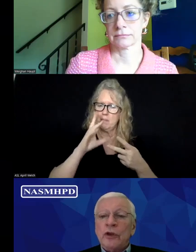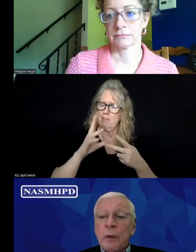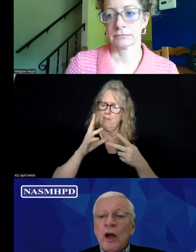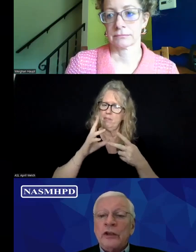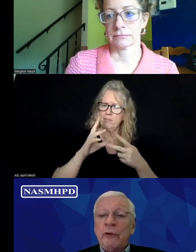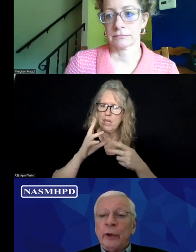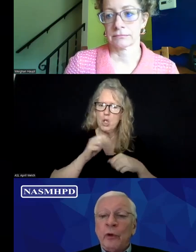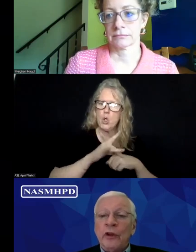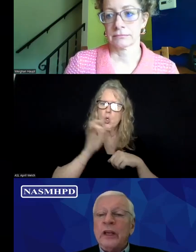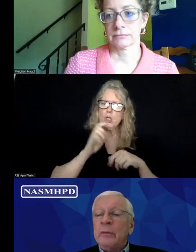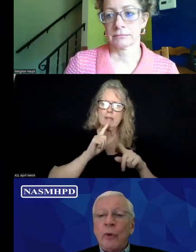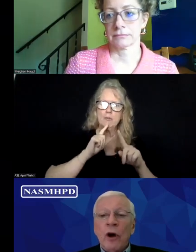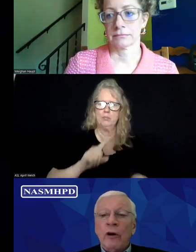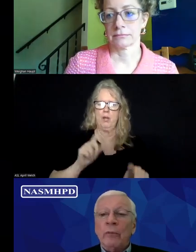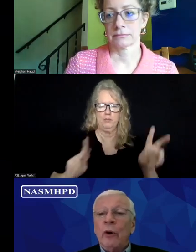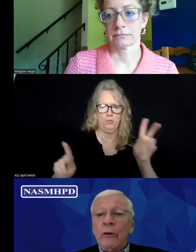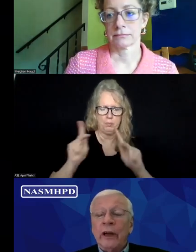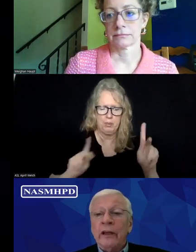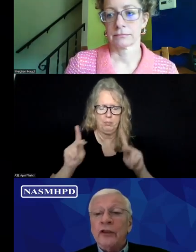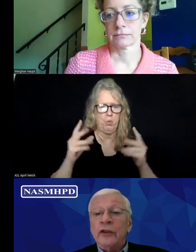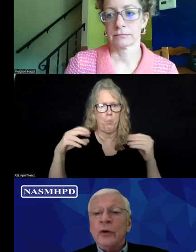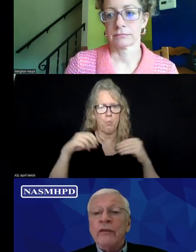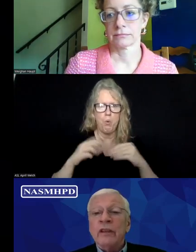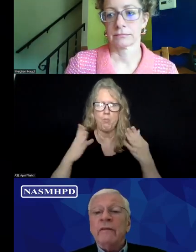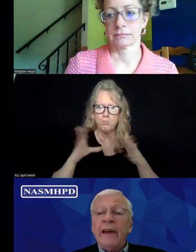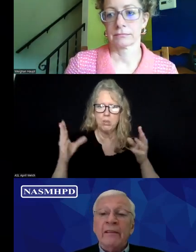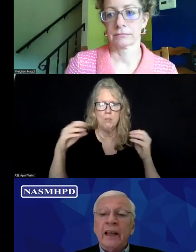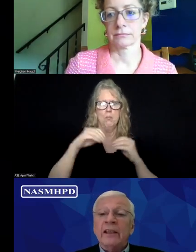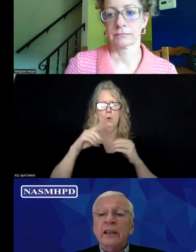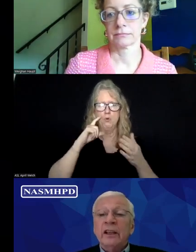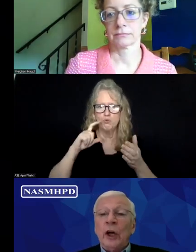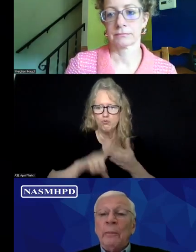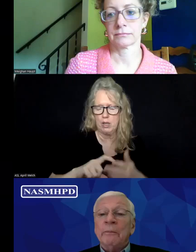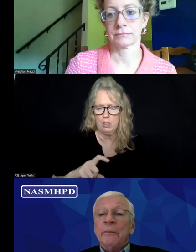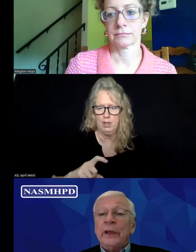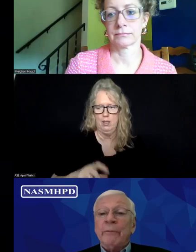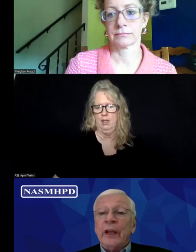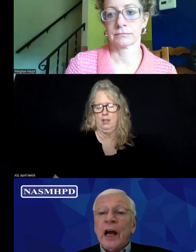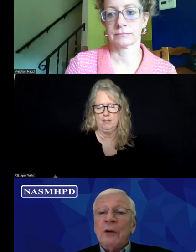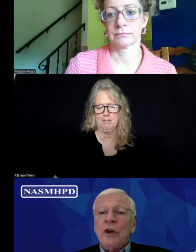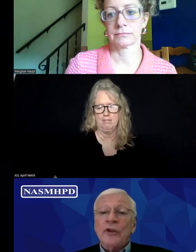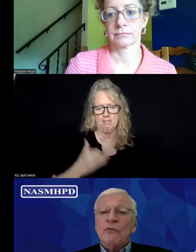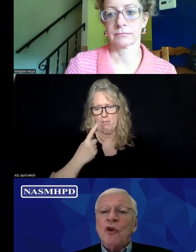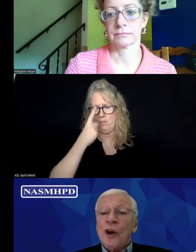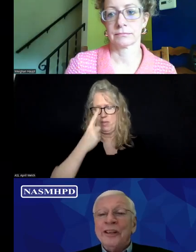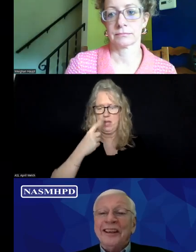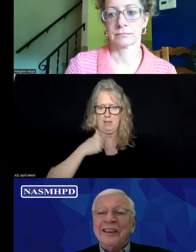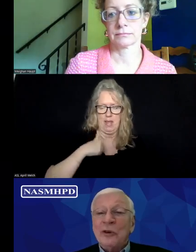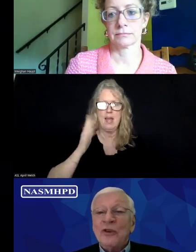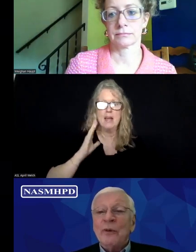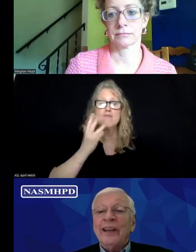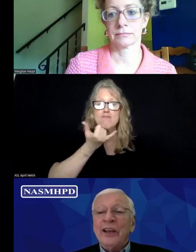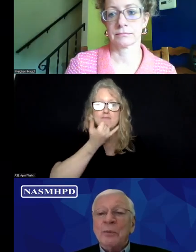early response for people is getting broader and broader recognition. So I think the fact that that I was